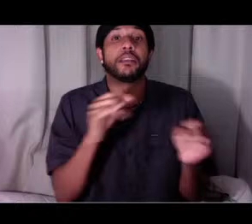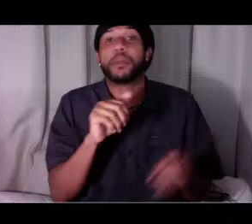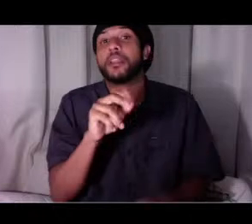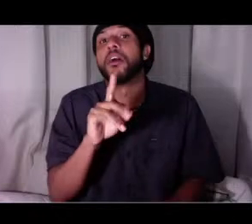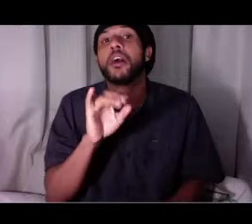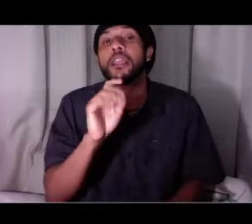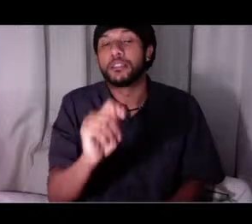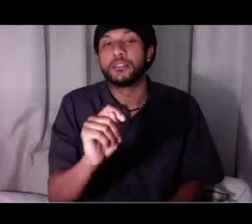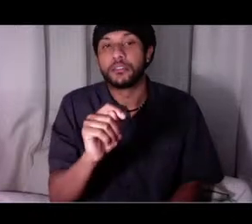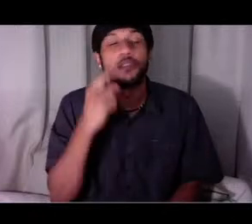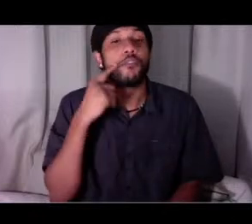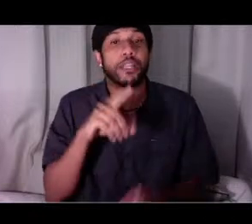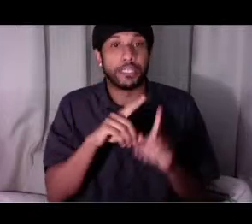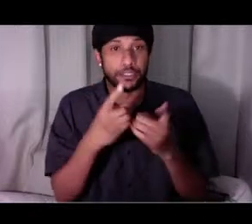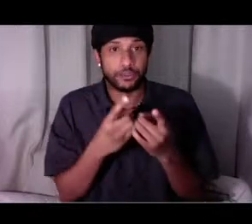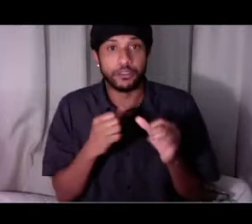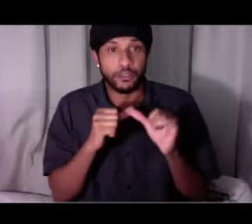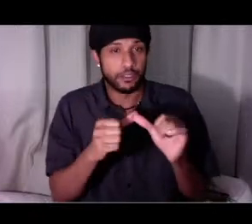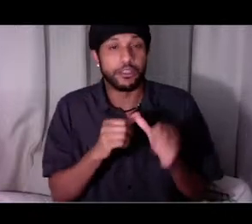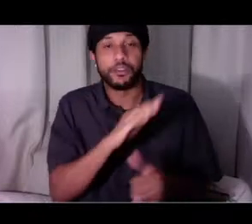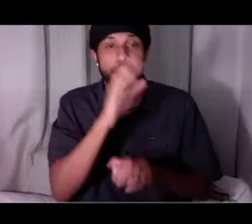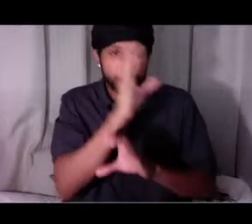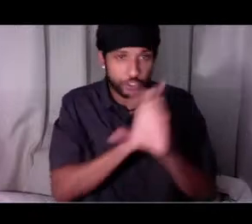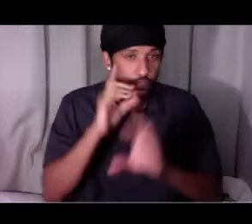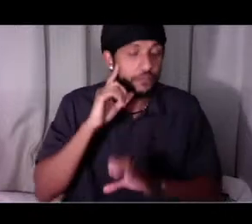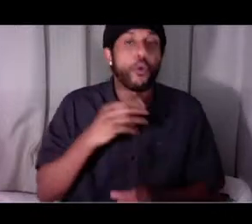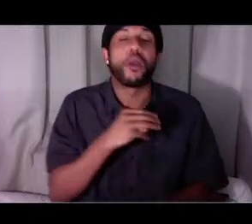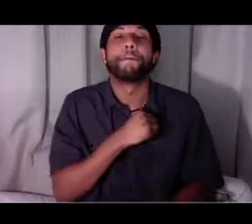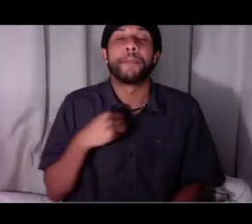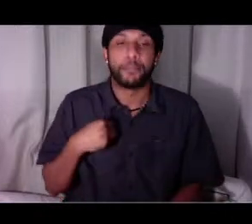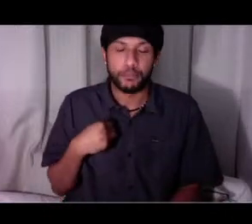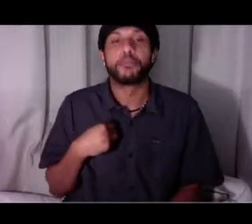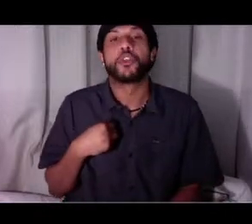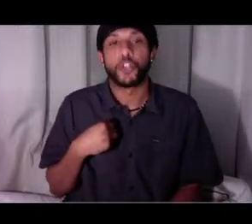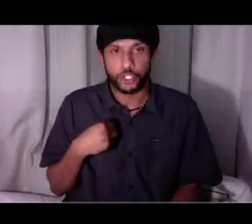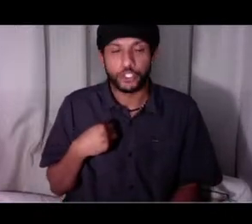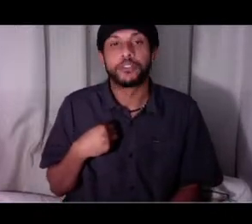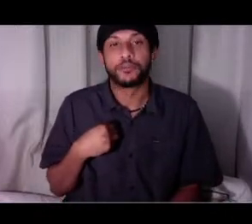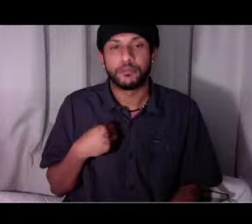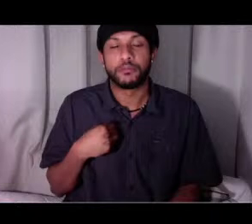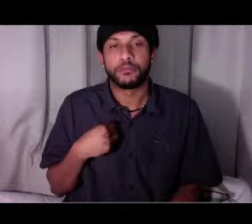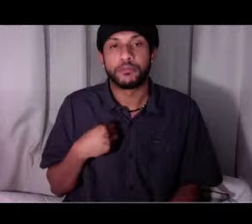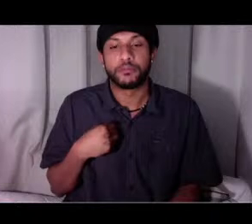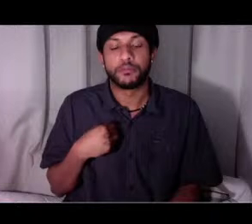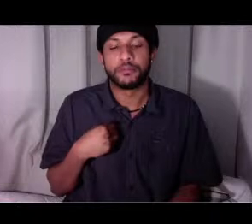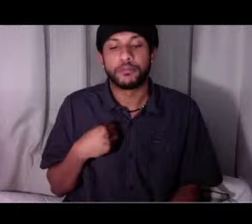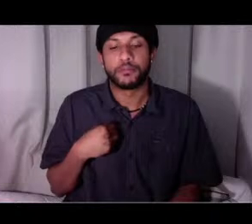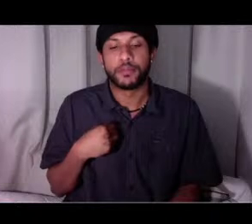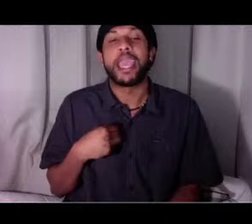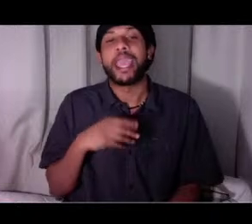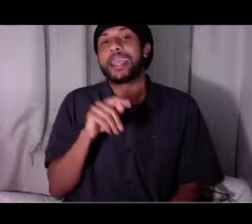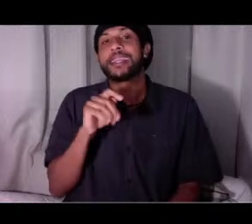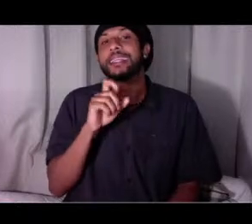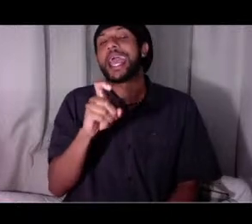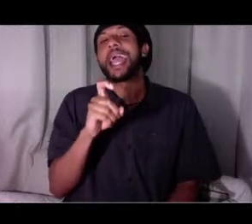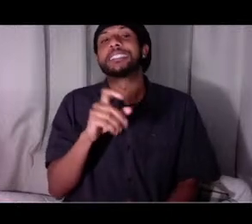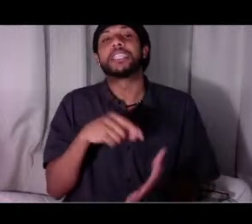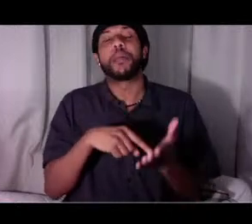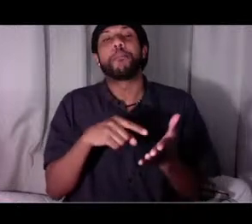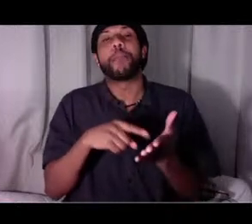is for the district to continue their search for members active and a Boni bonified taxpayer